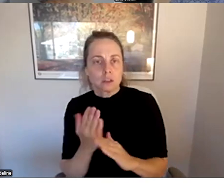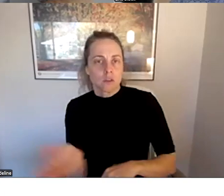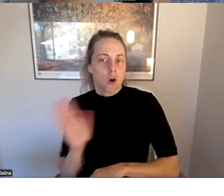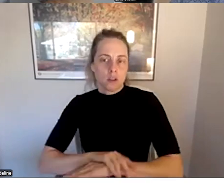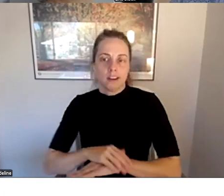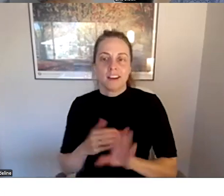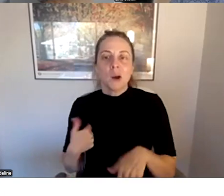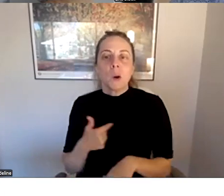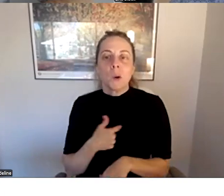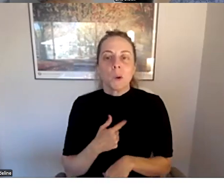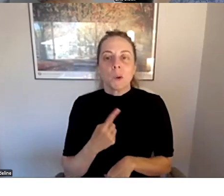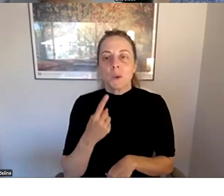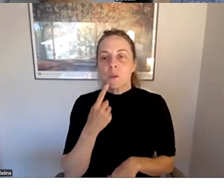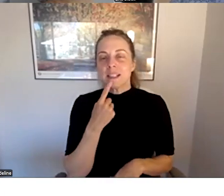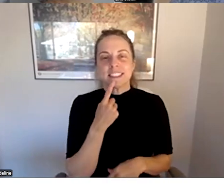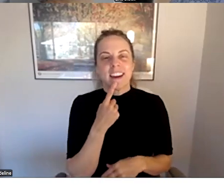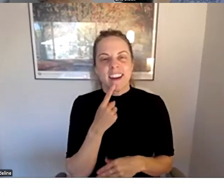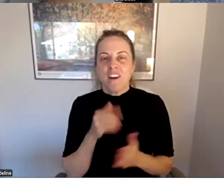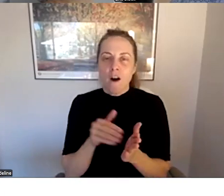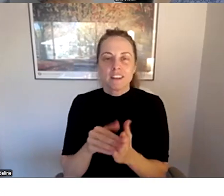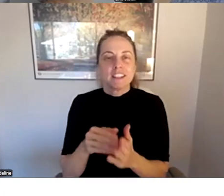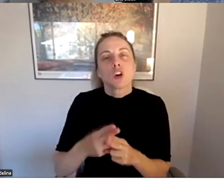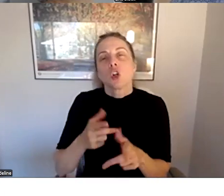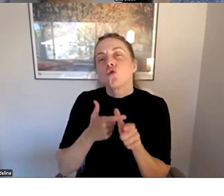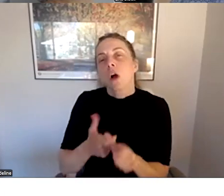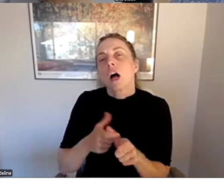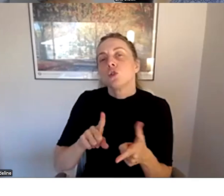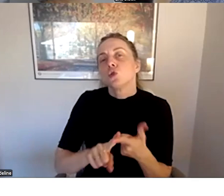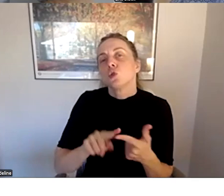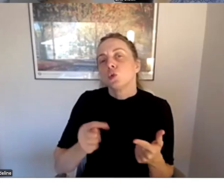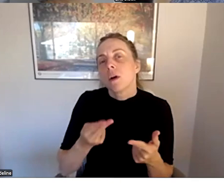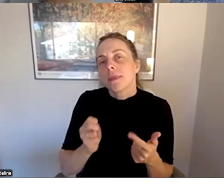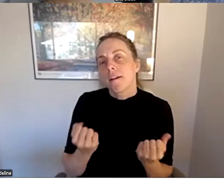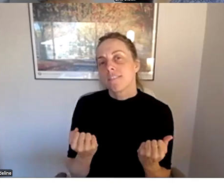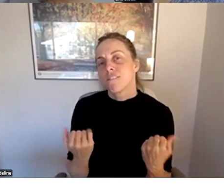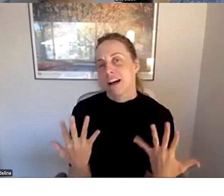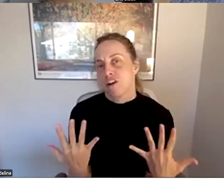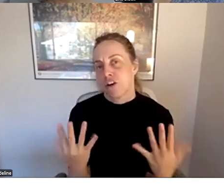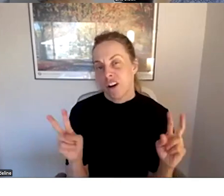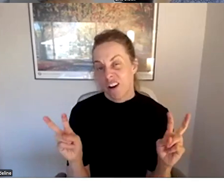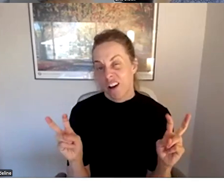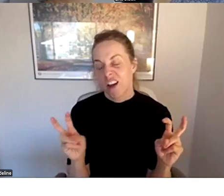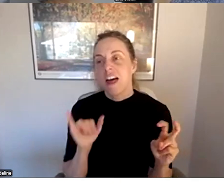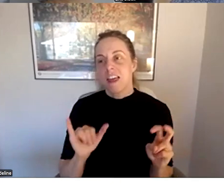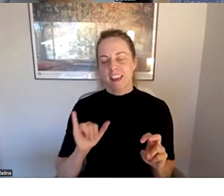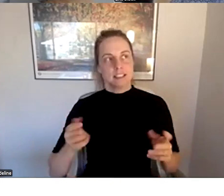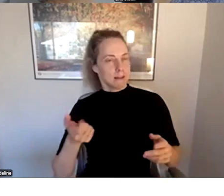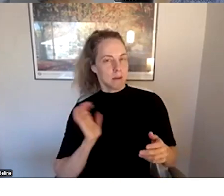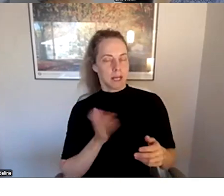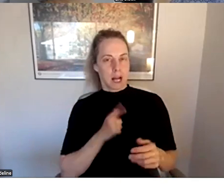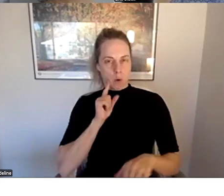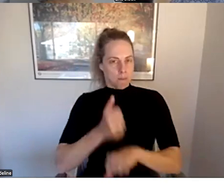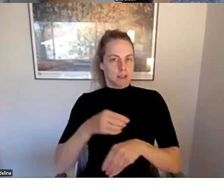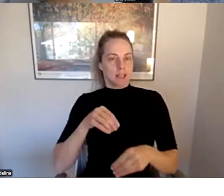a lot that's called run to the fire. And because that sometimes is the mindset in Andersen and manufacturing,